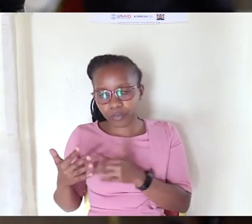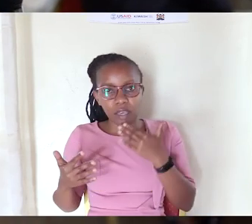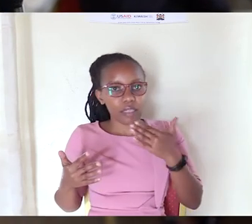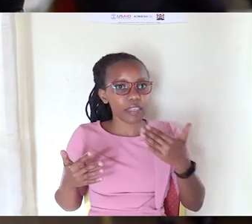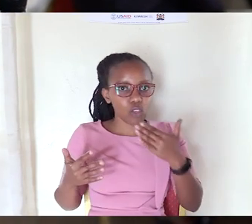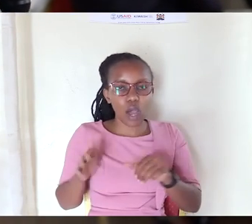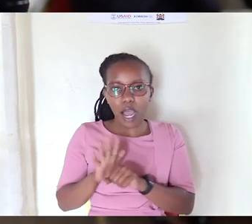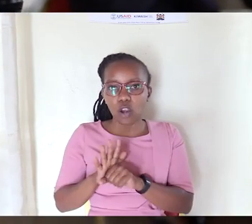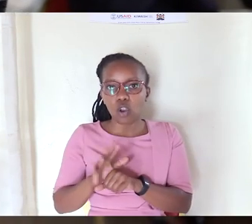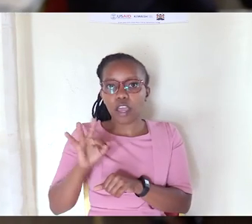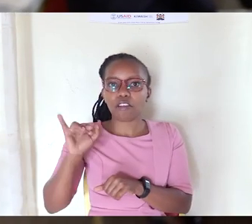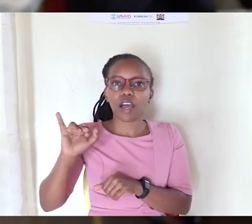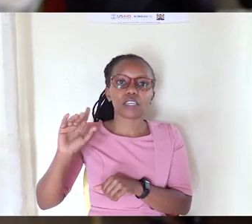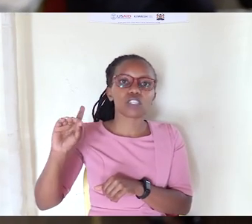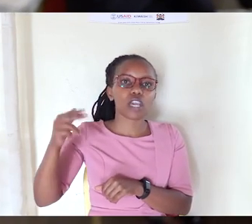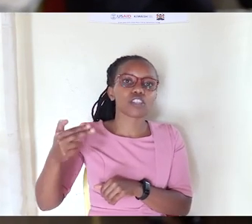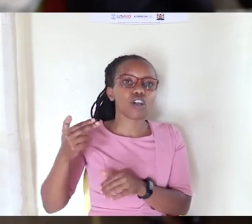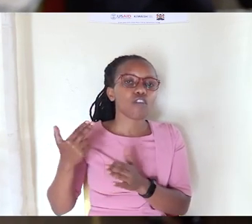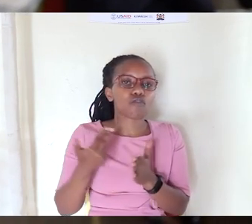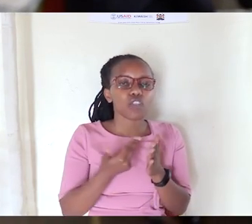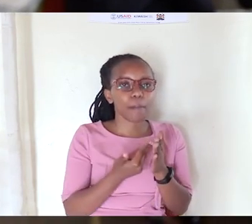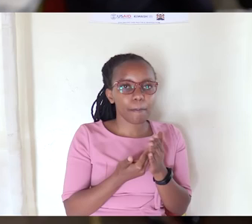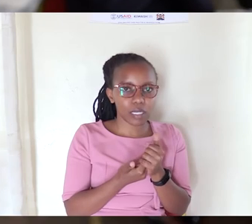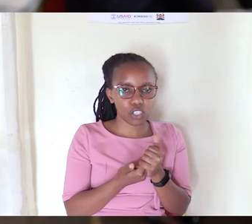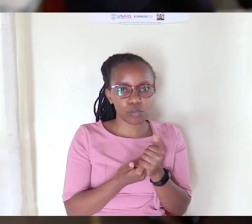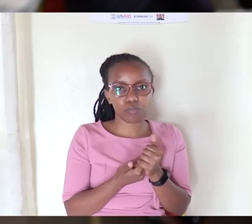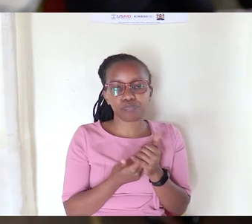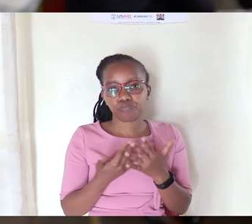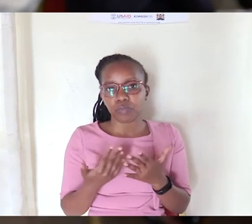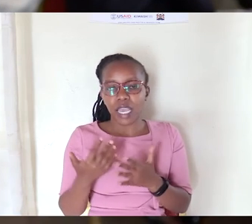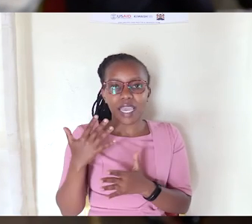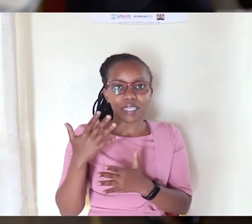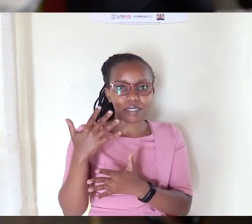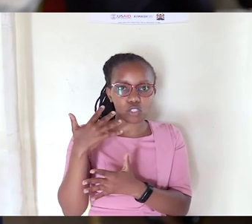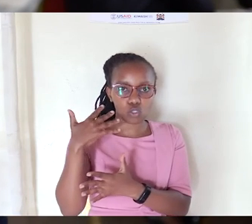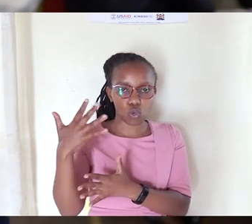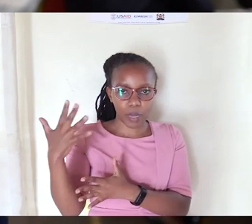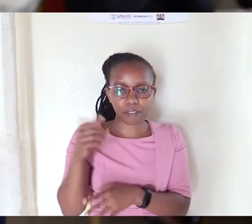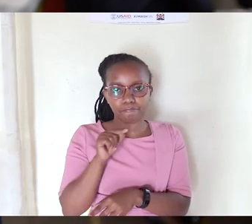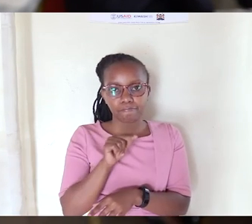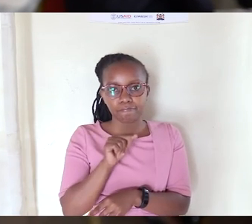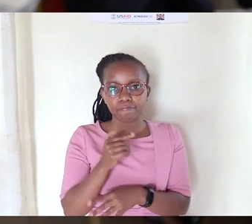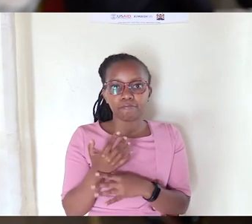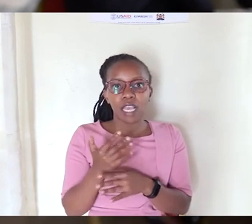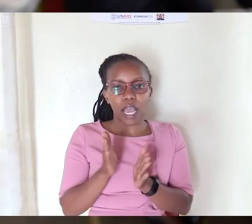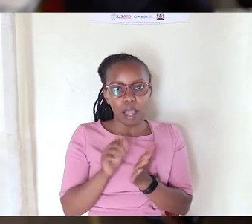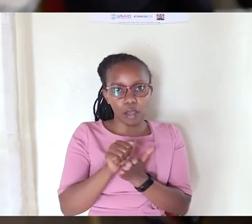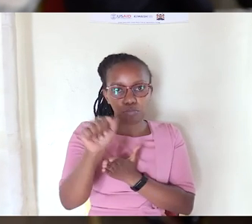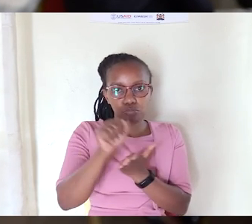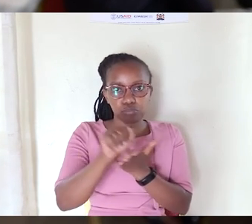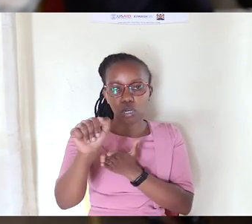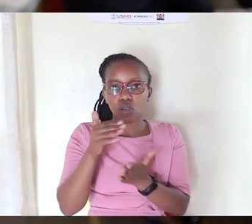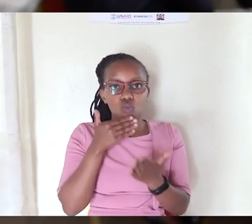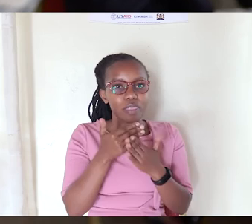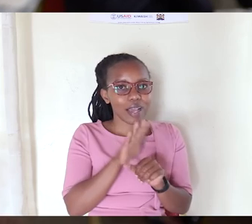to the FIDH for the partnership in documenting this and, of course, getting it published. We thank